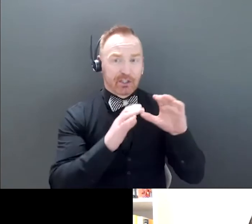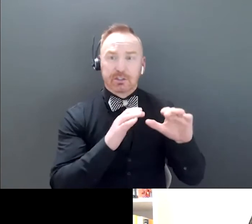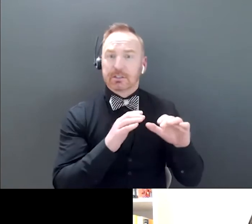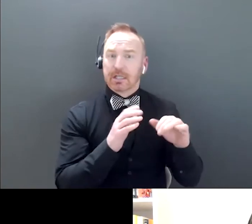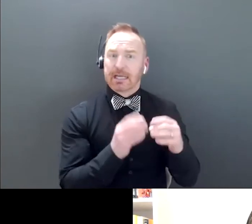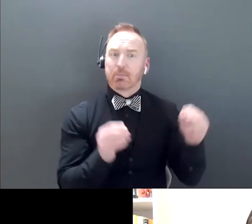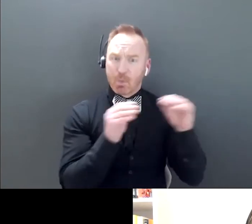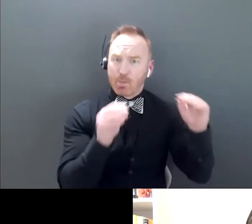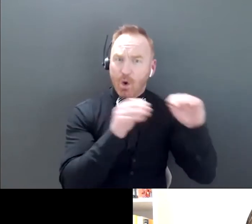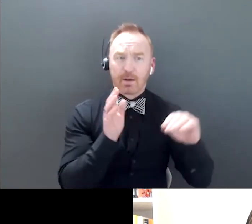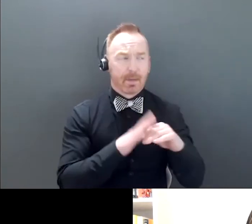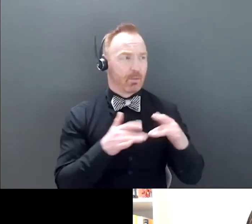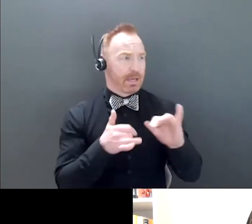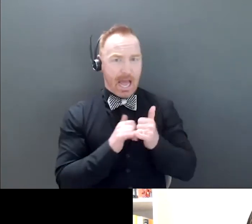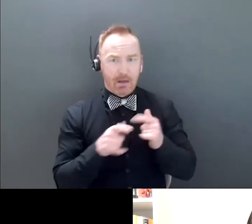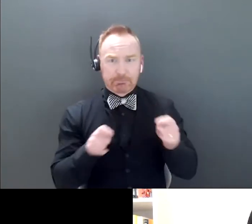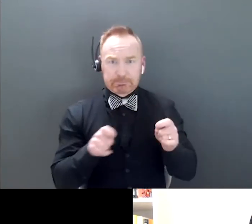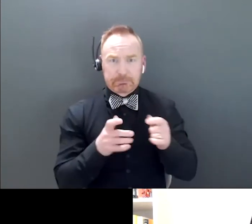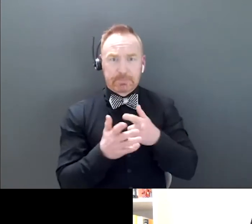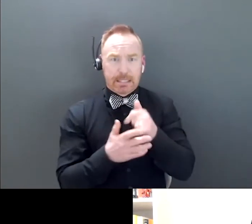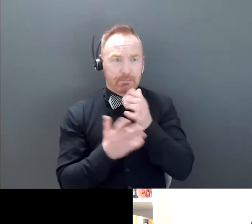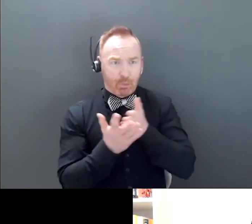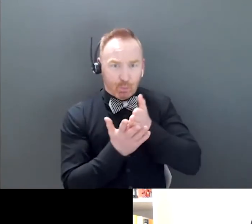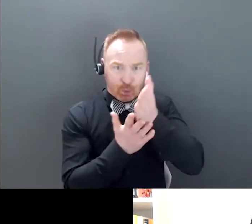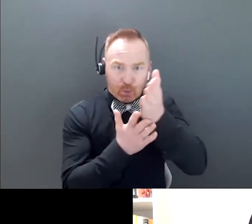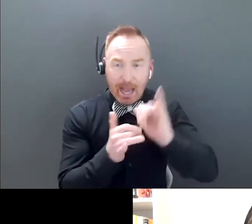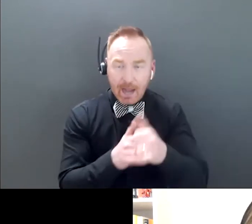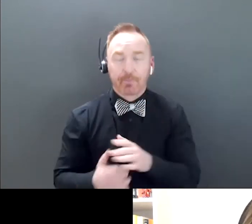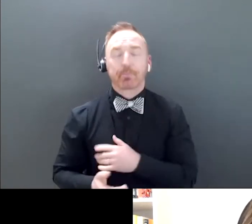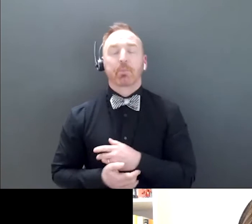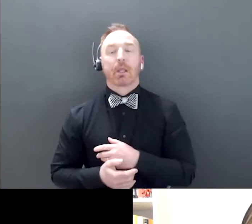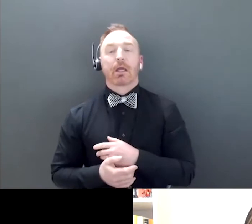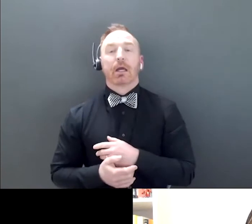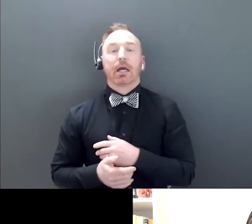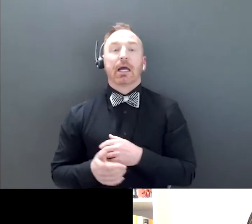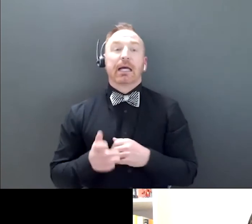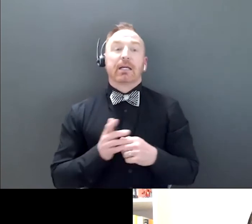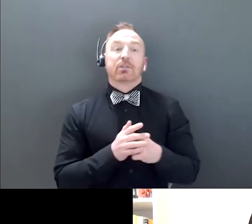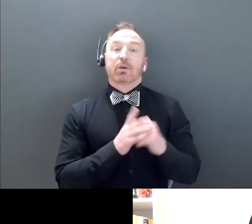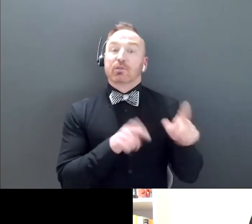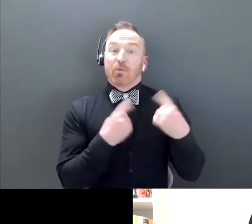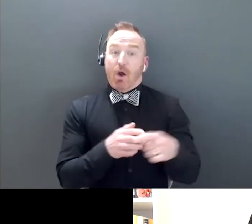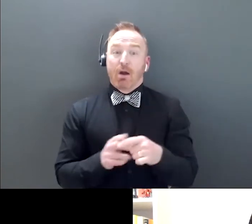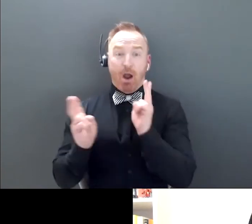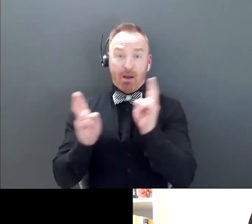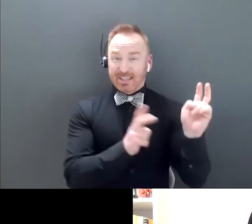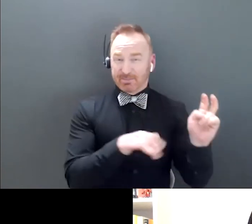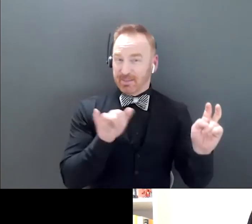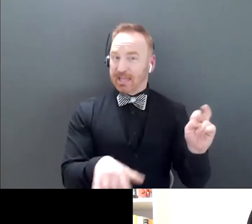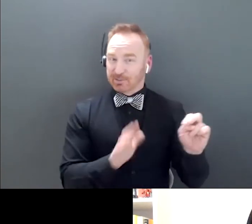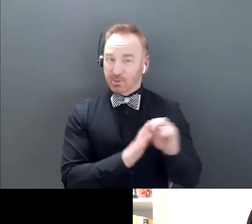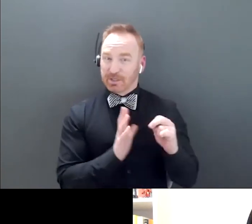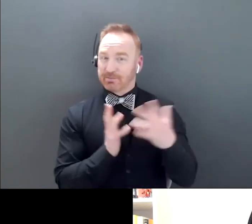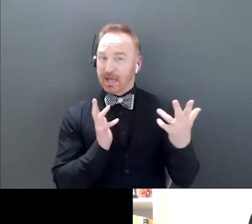of that? So, you know, I think that ties in very well with some of the themes we've been talking about.